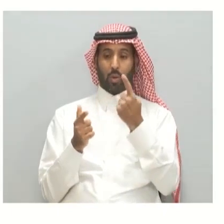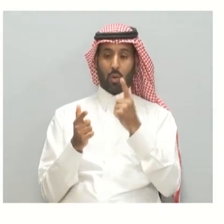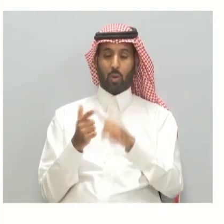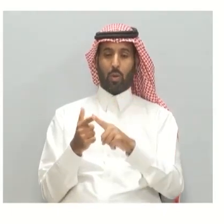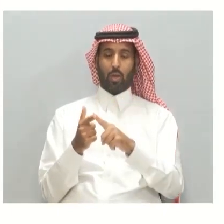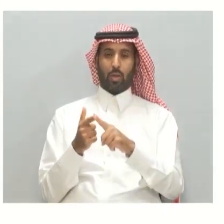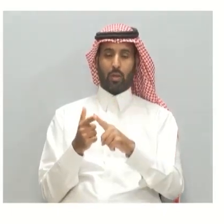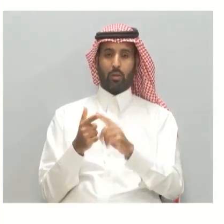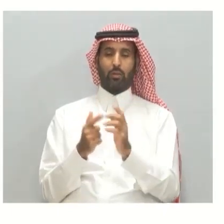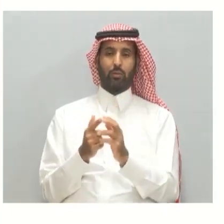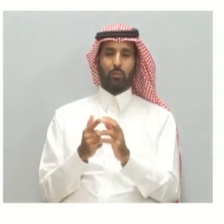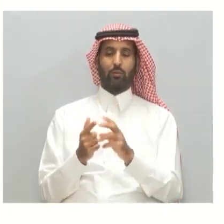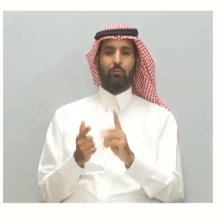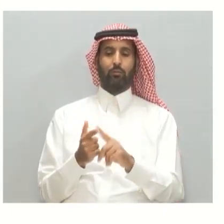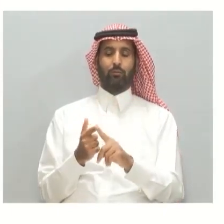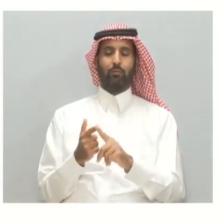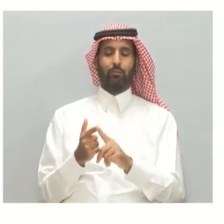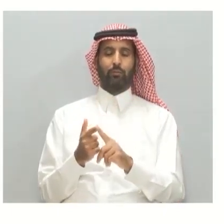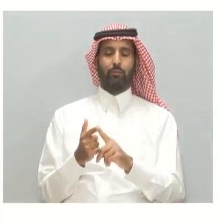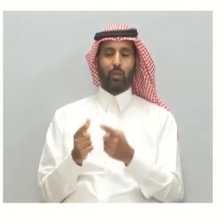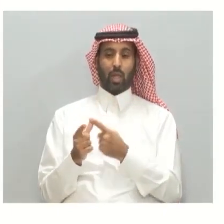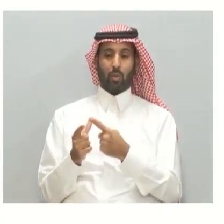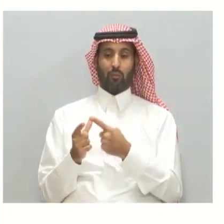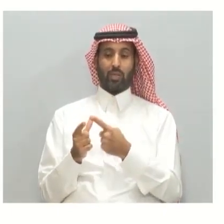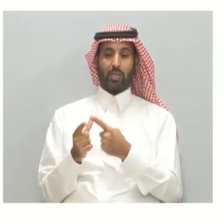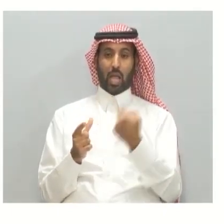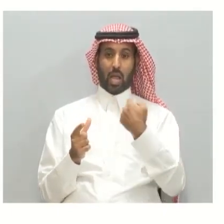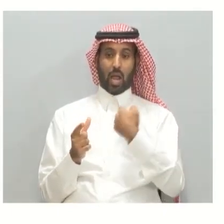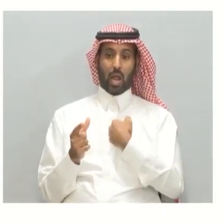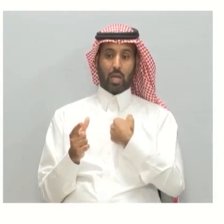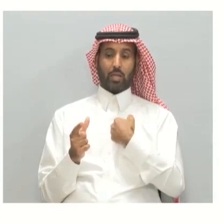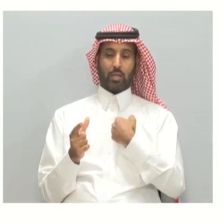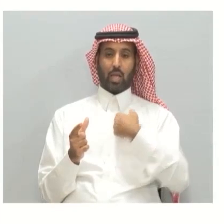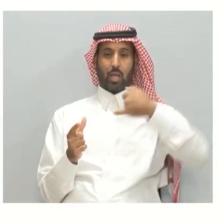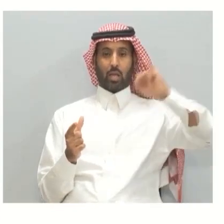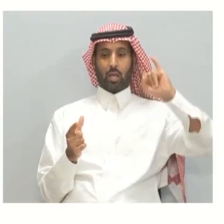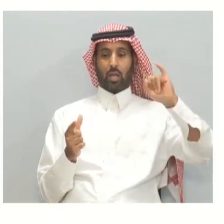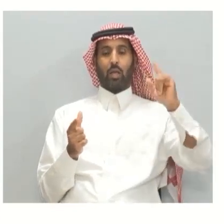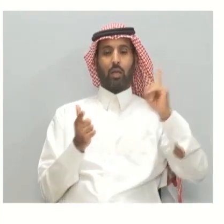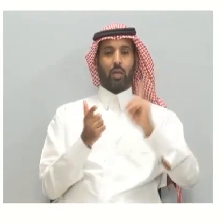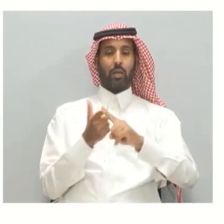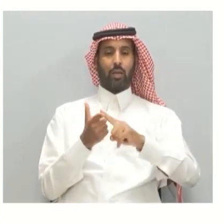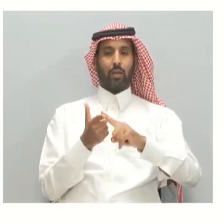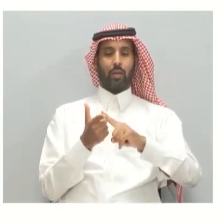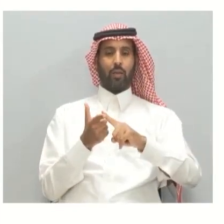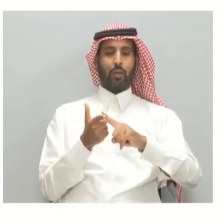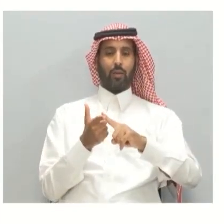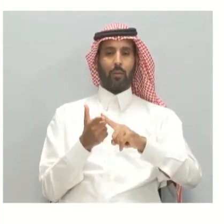she, and so on. So the first paragraph, we wrote I. What about the second one?